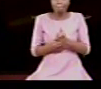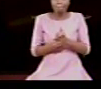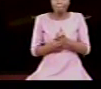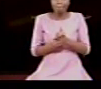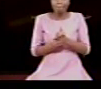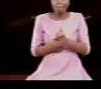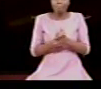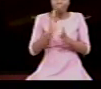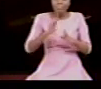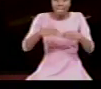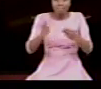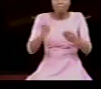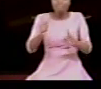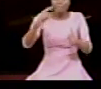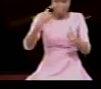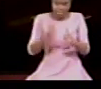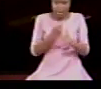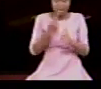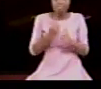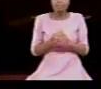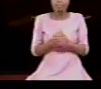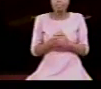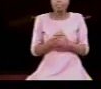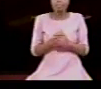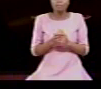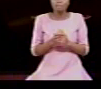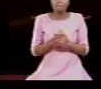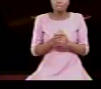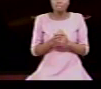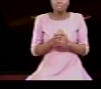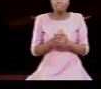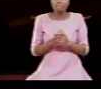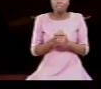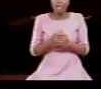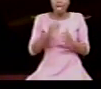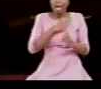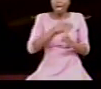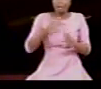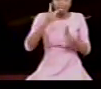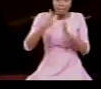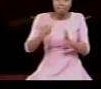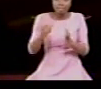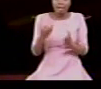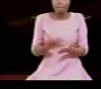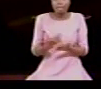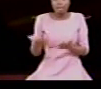They gave themselves first, then they give their substance. That's the rule.